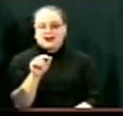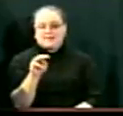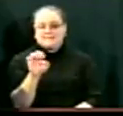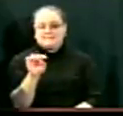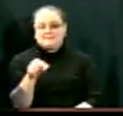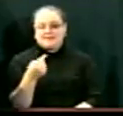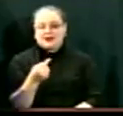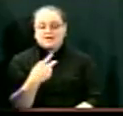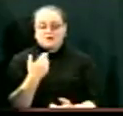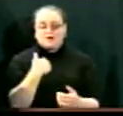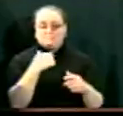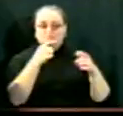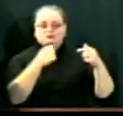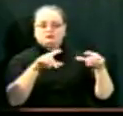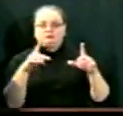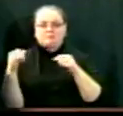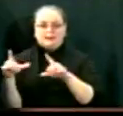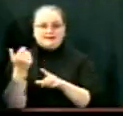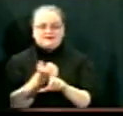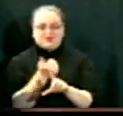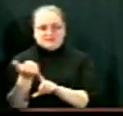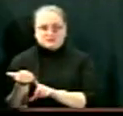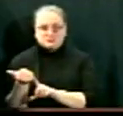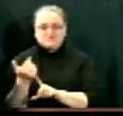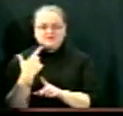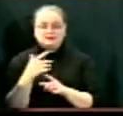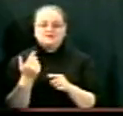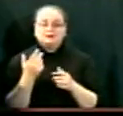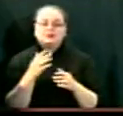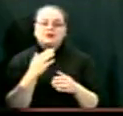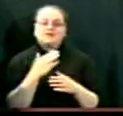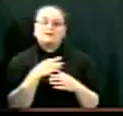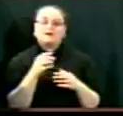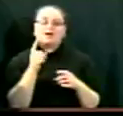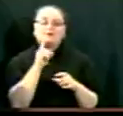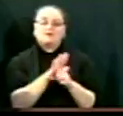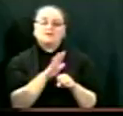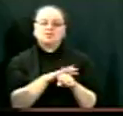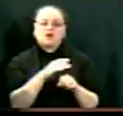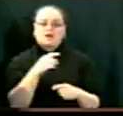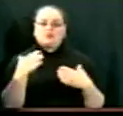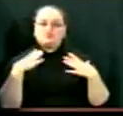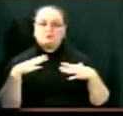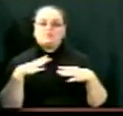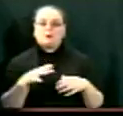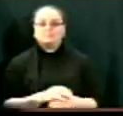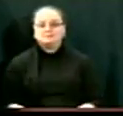they wear a commendation bar on their uniform. So